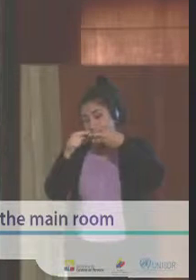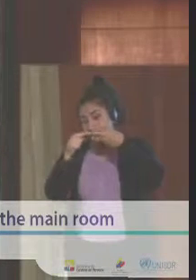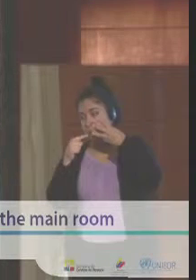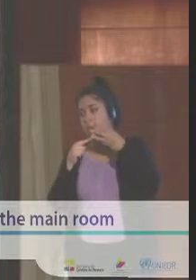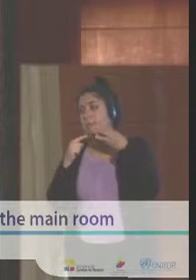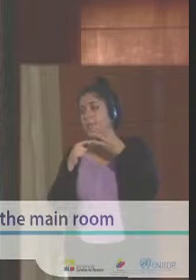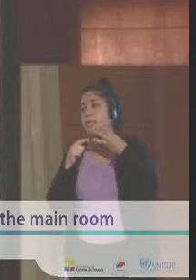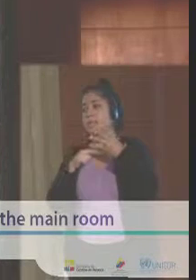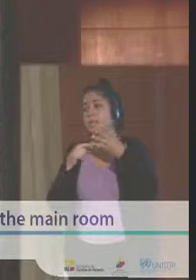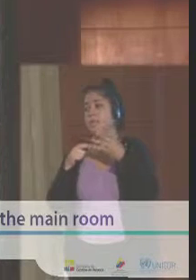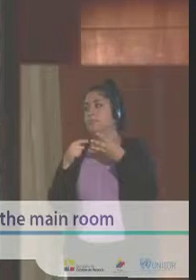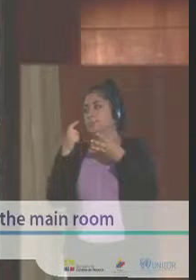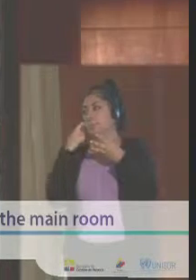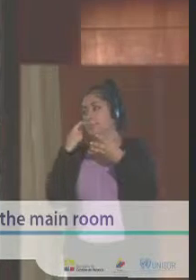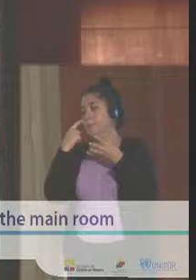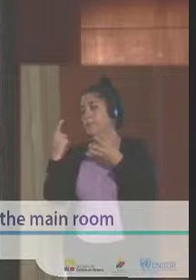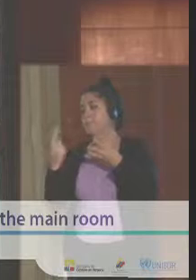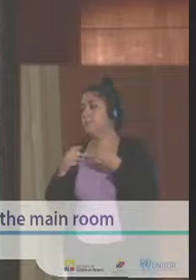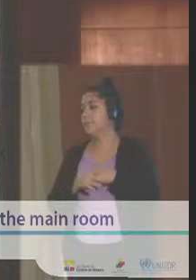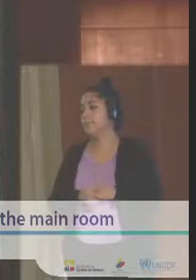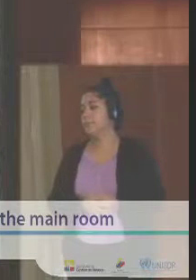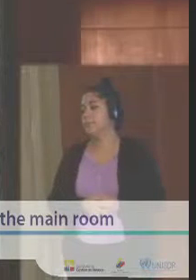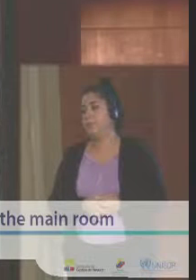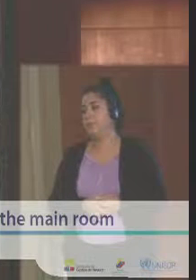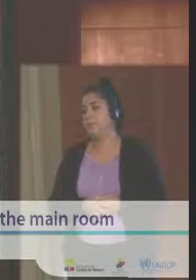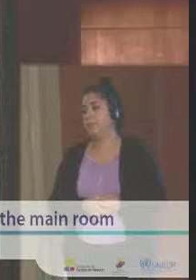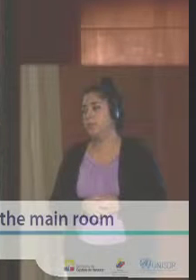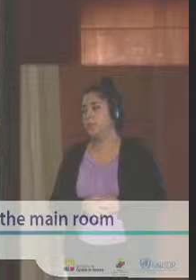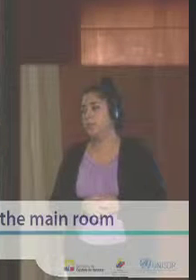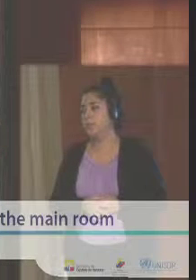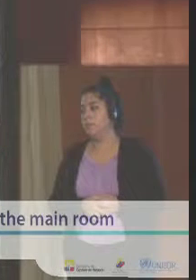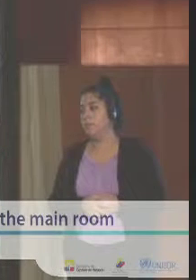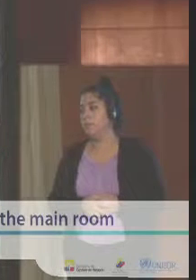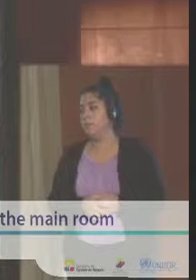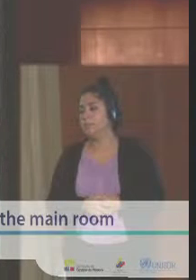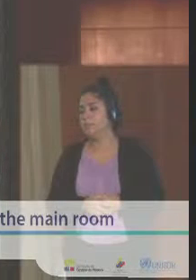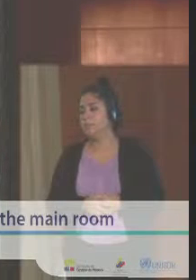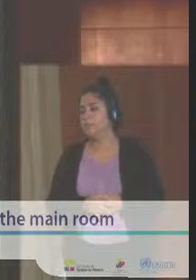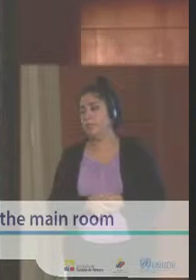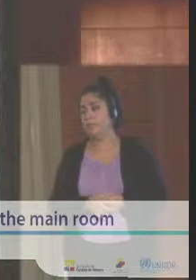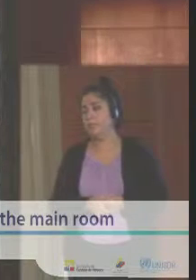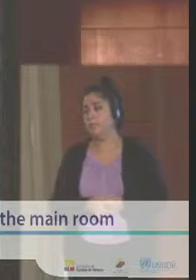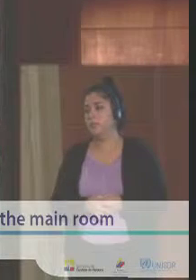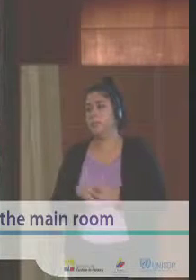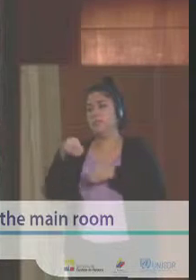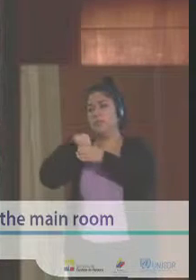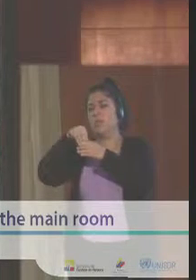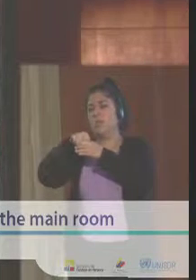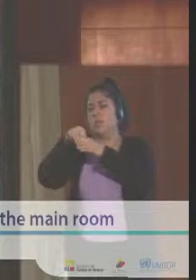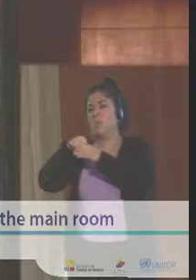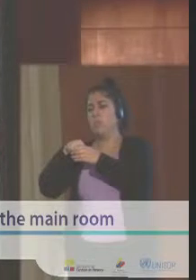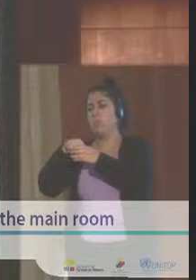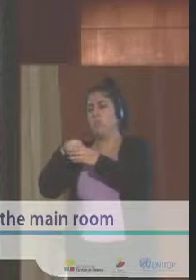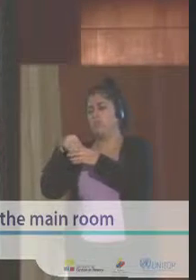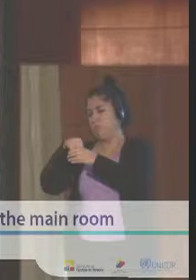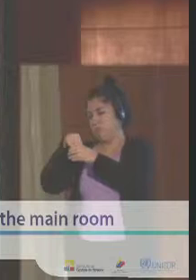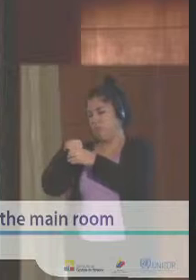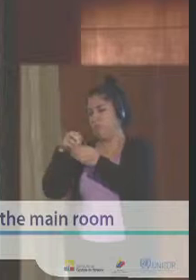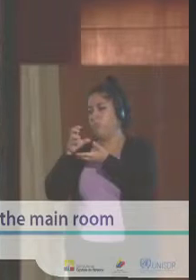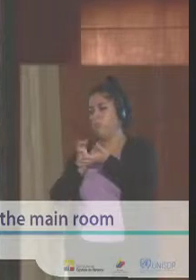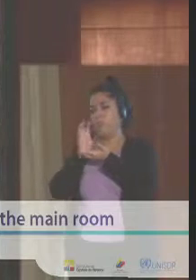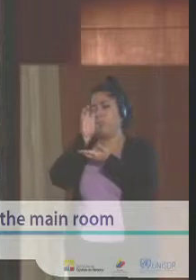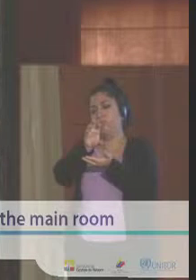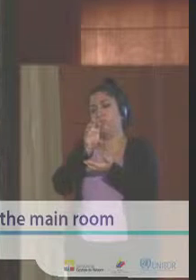As the third part, we have the processes to integrate risk management for climate change in public investment.